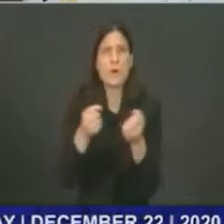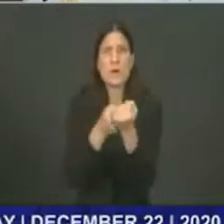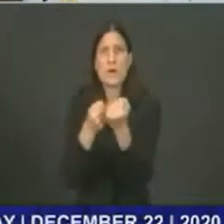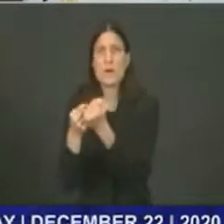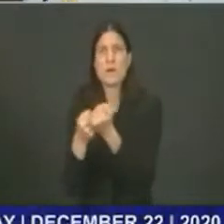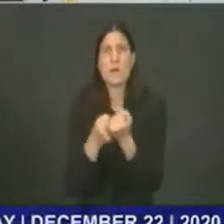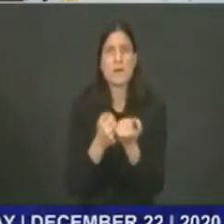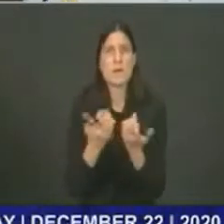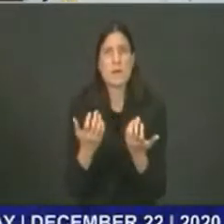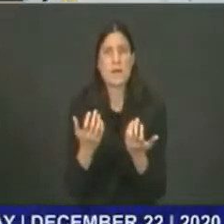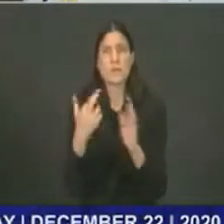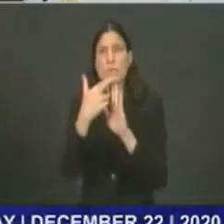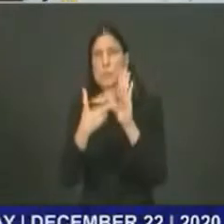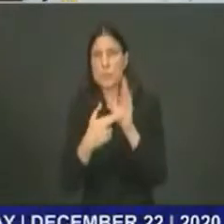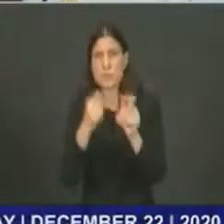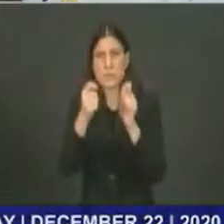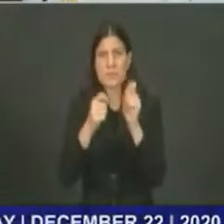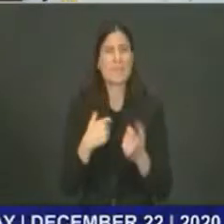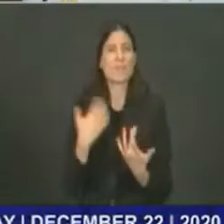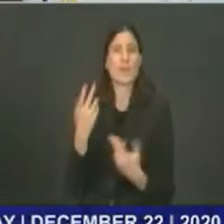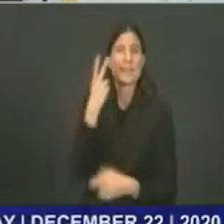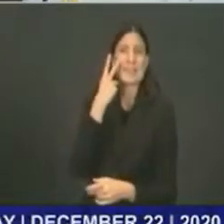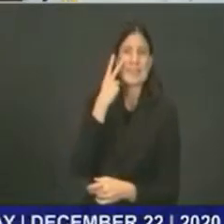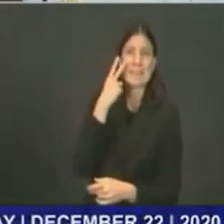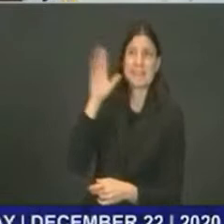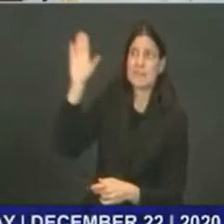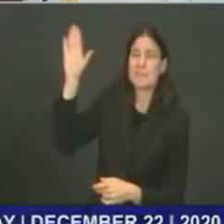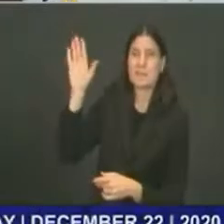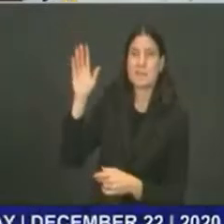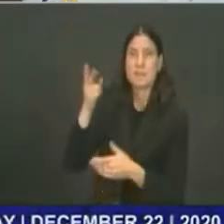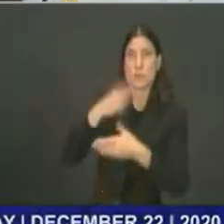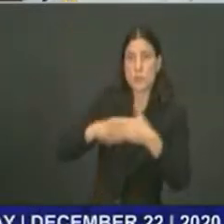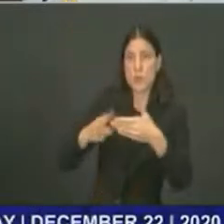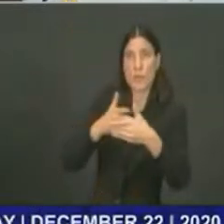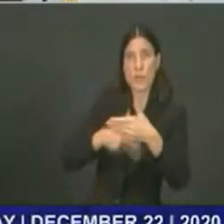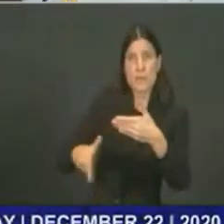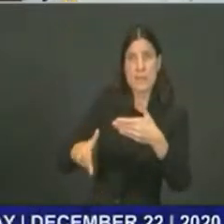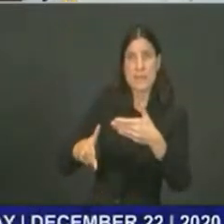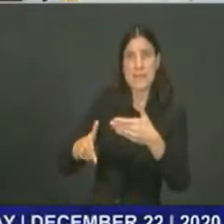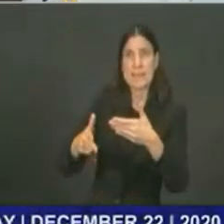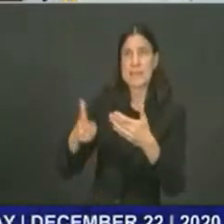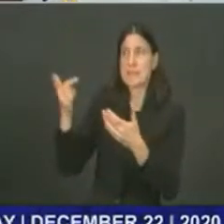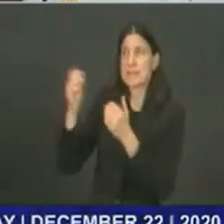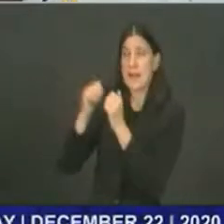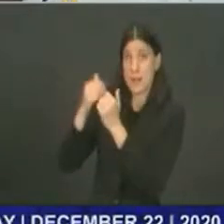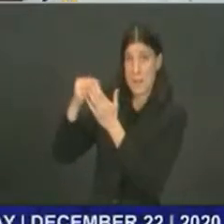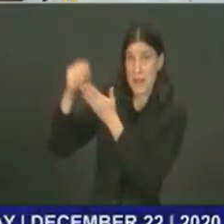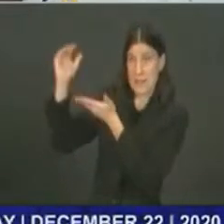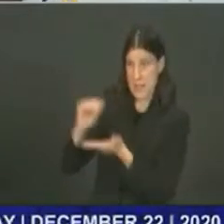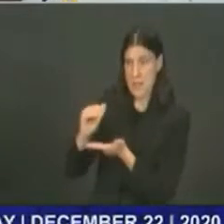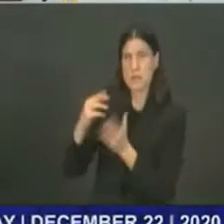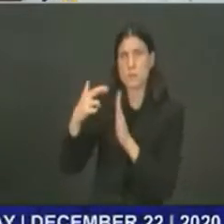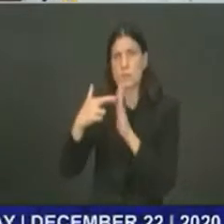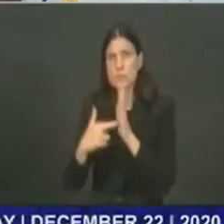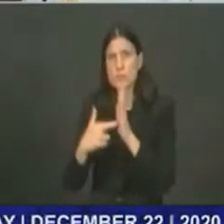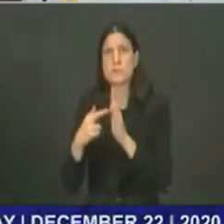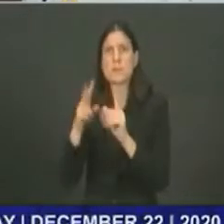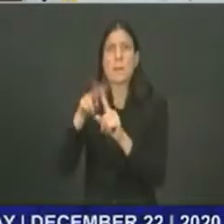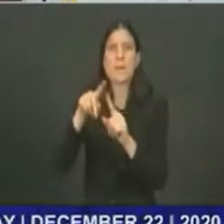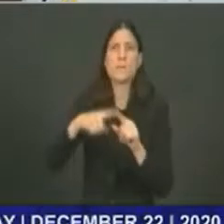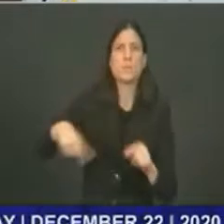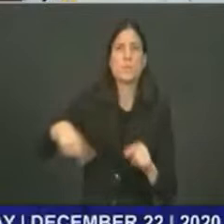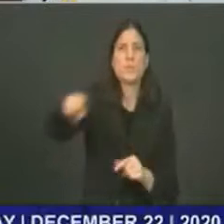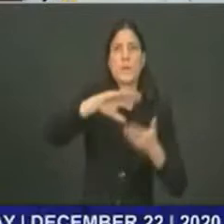these things could be many weeks before we know exactly how it will apply. But it's good news. There will be additional help on the